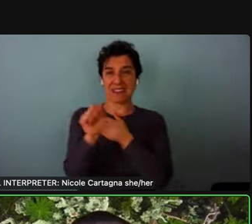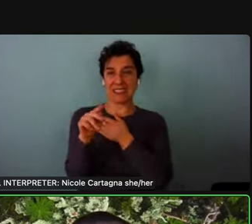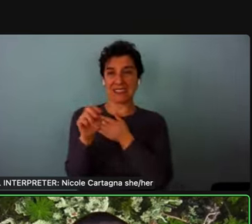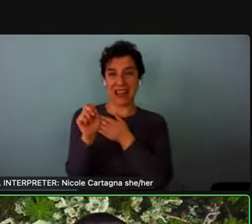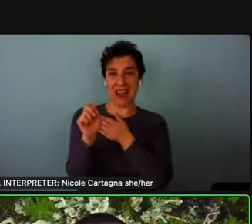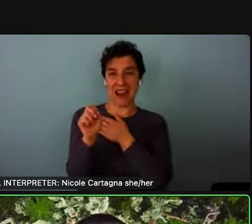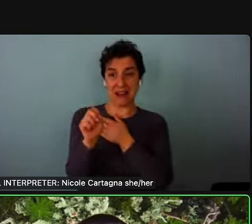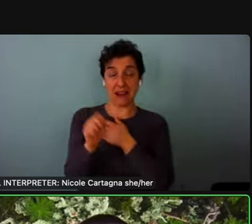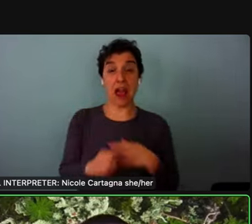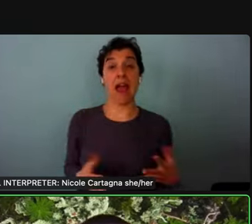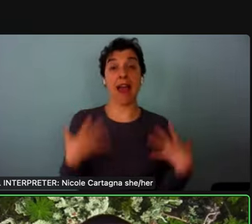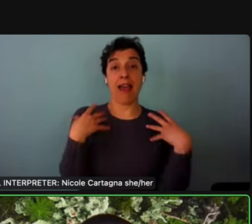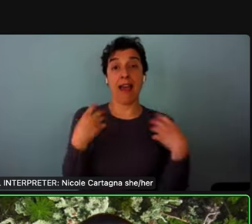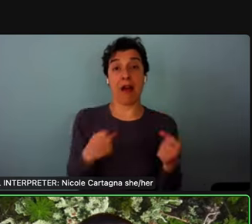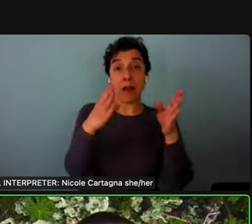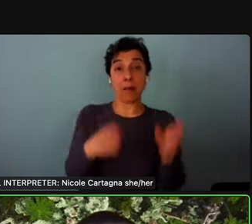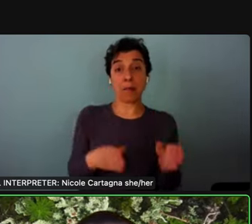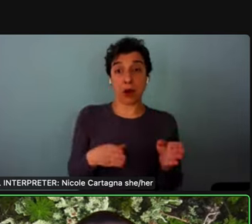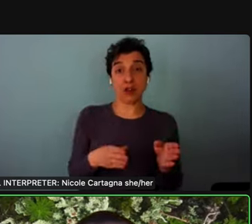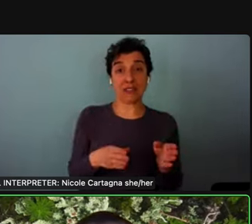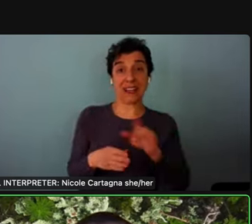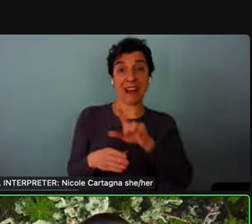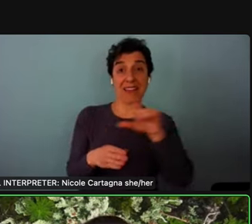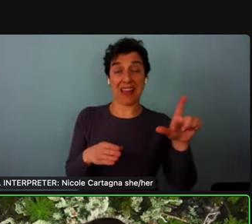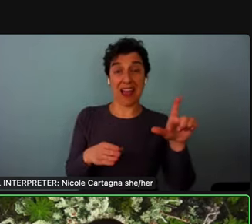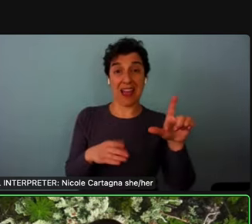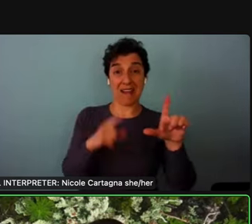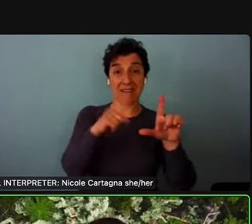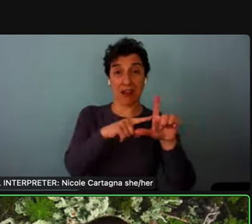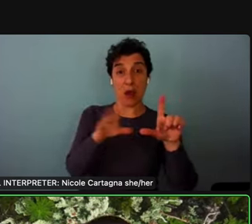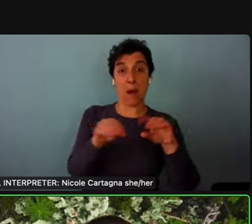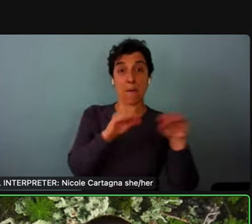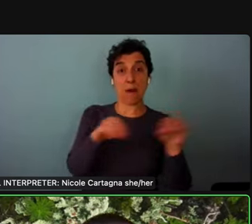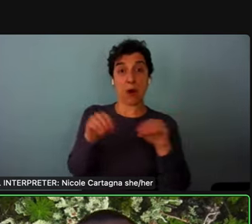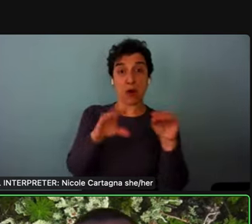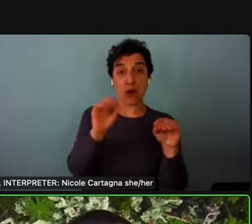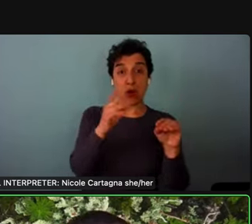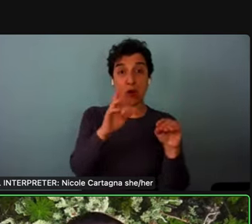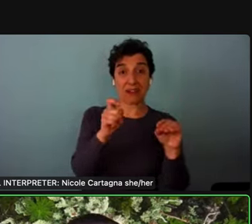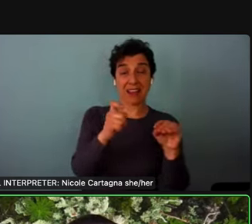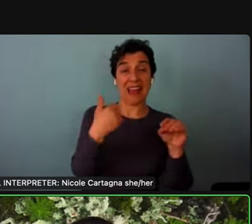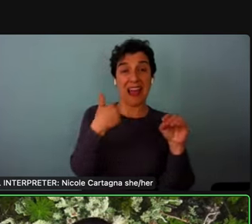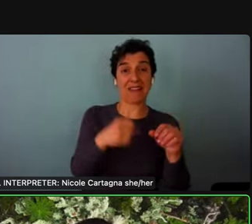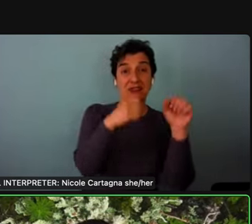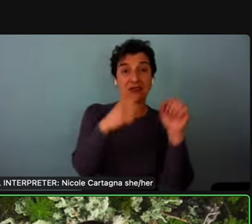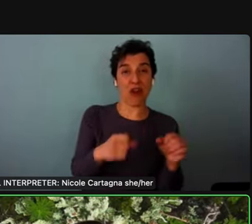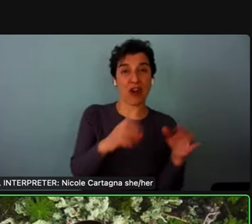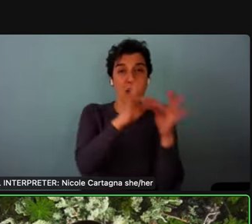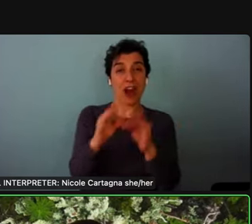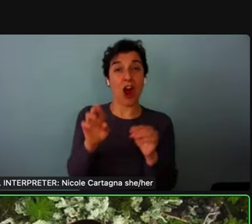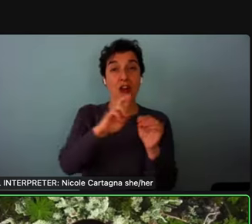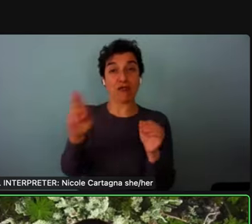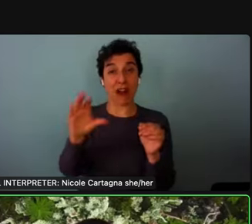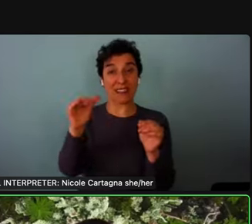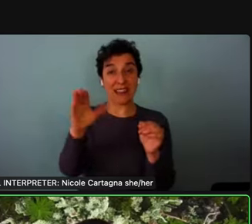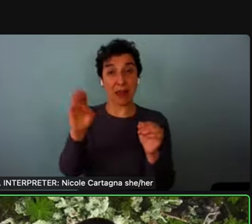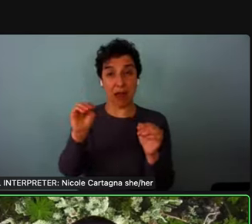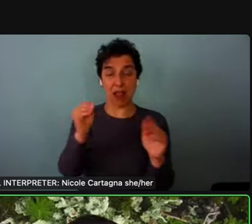healthy individuals, left motor cortex has stronger function connectivity with right cerebellum than with left